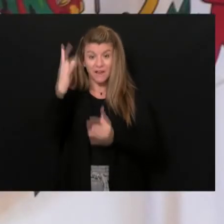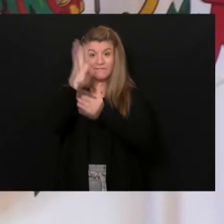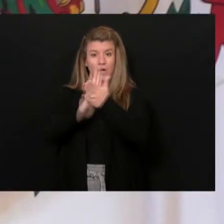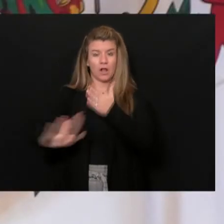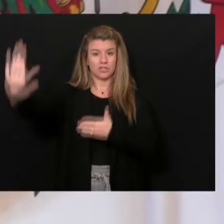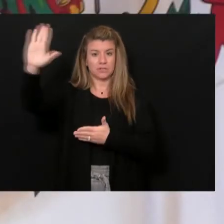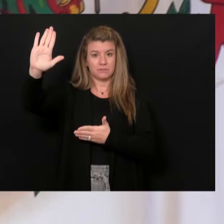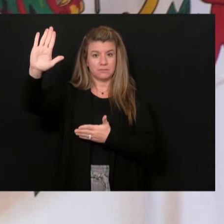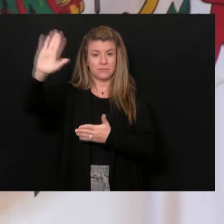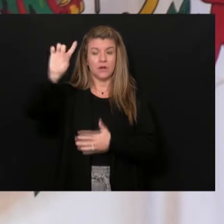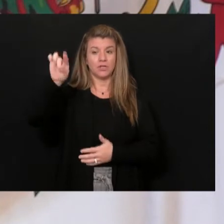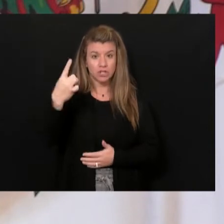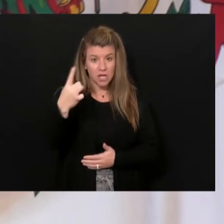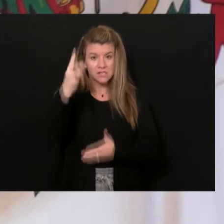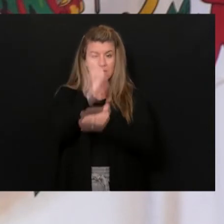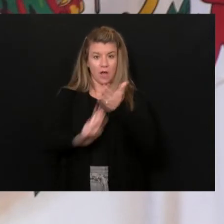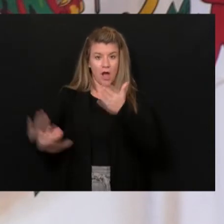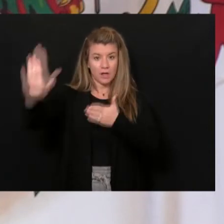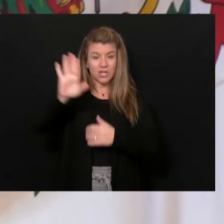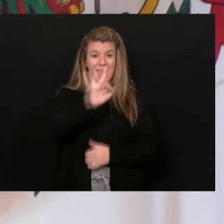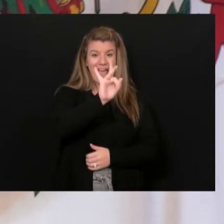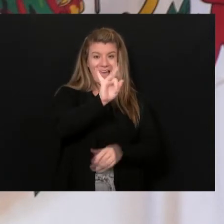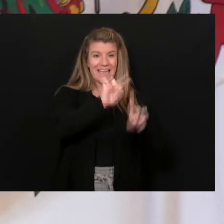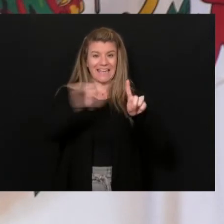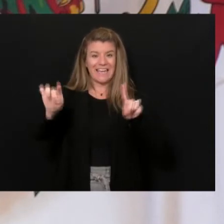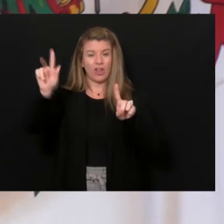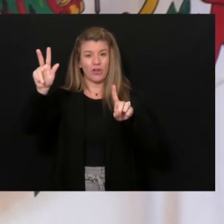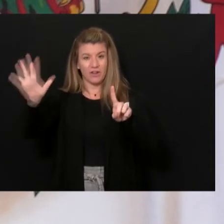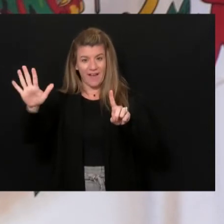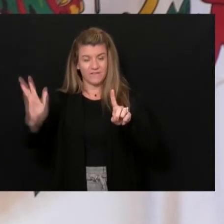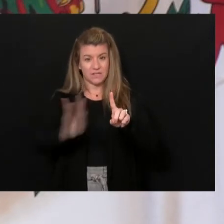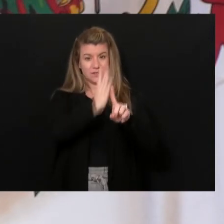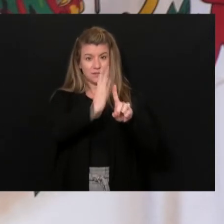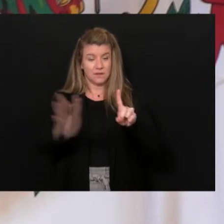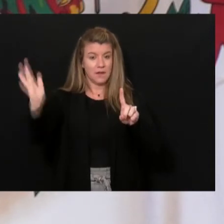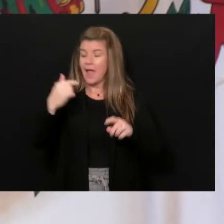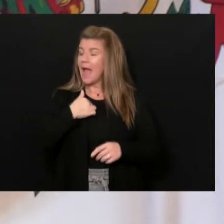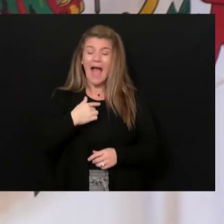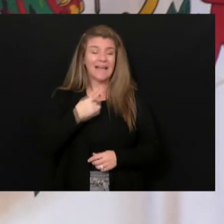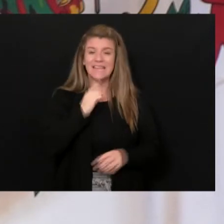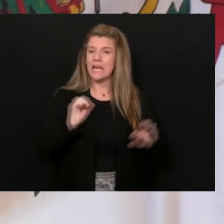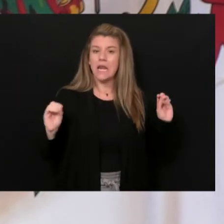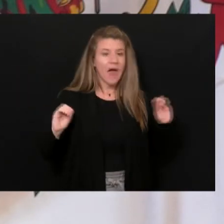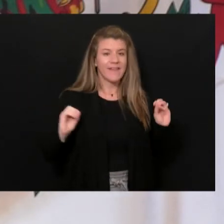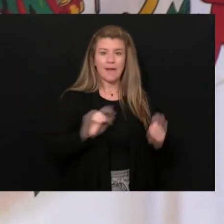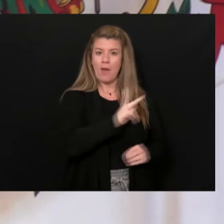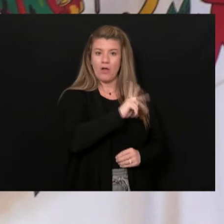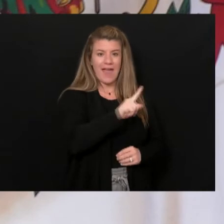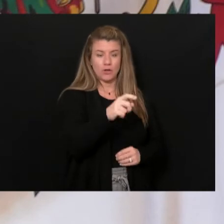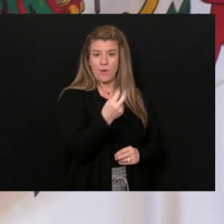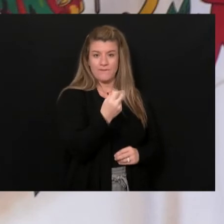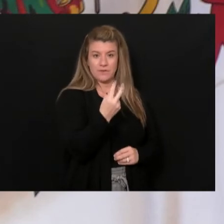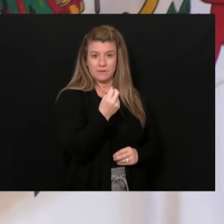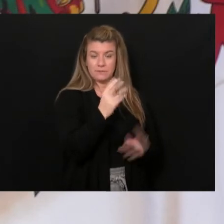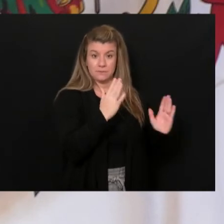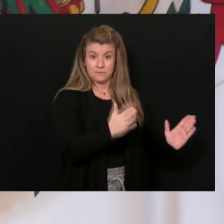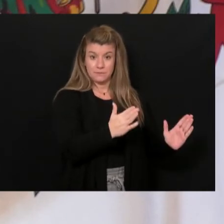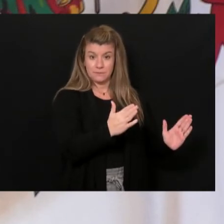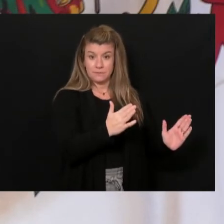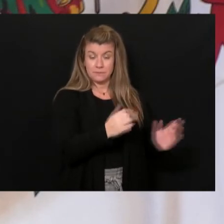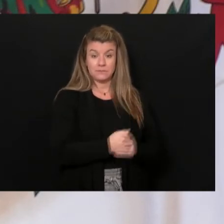colleges, just for 18 to 35. I am not saying K through 12. And if I am,